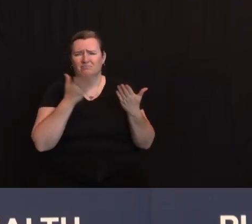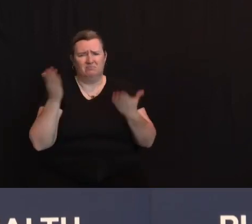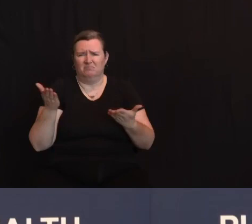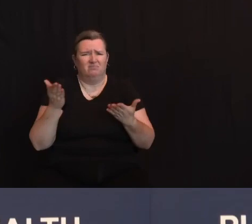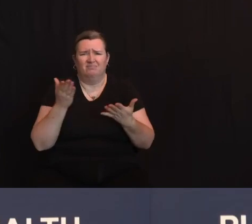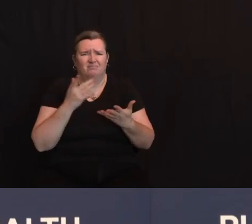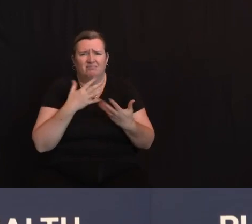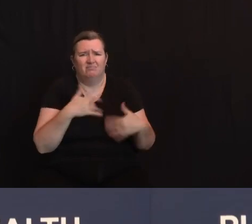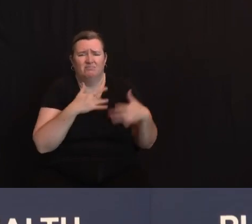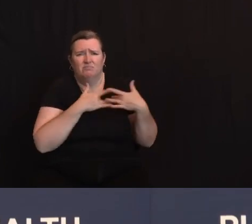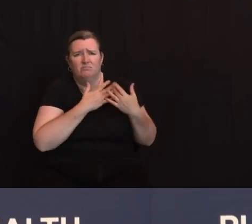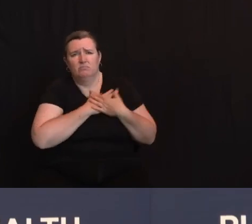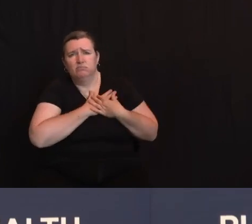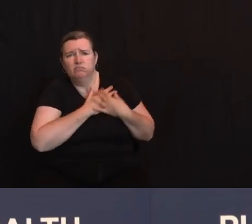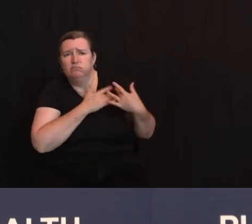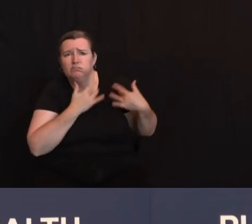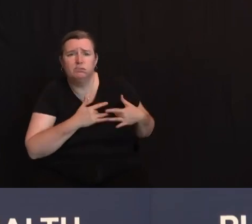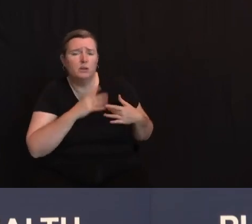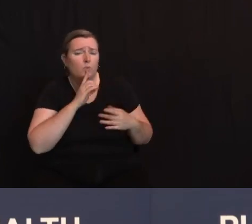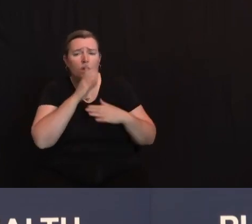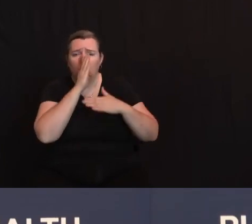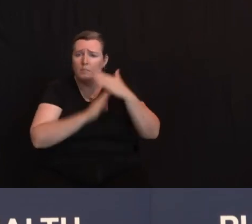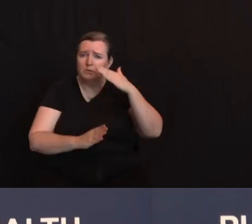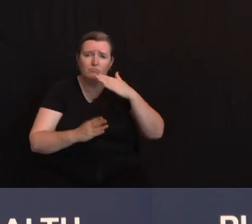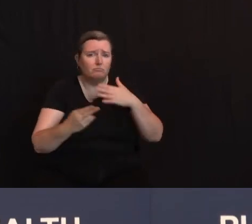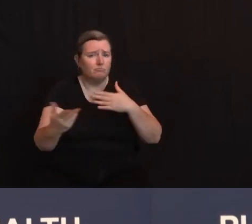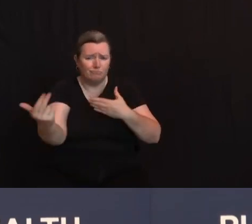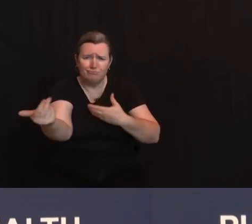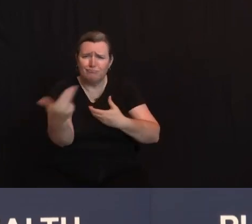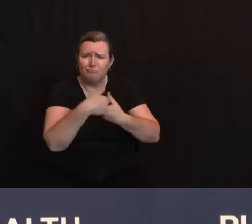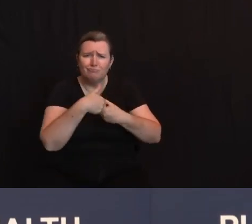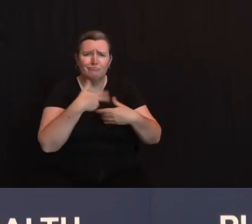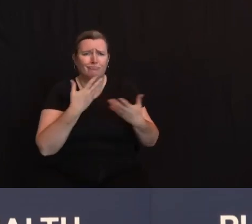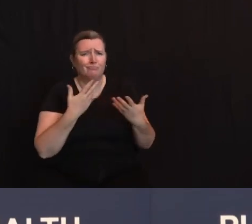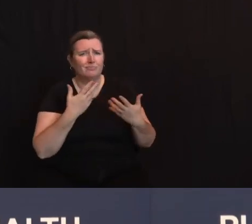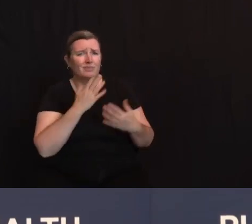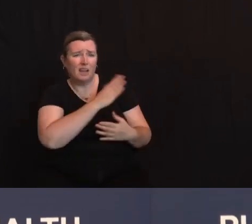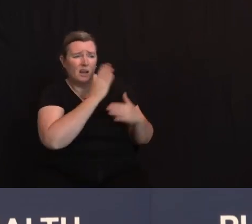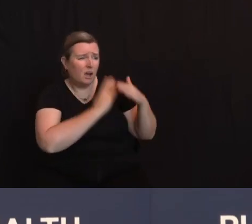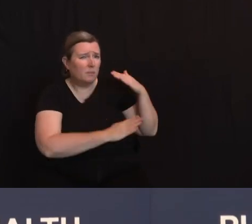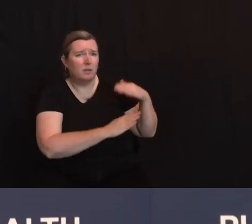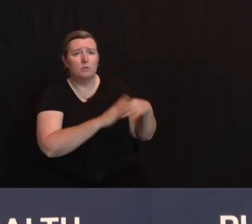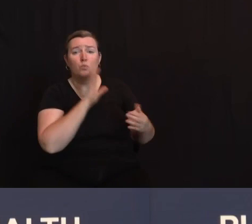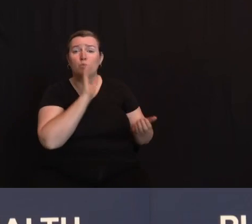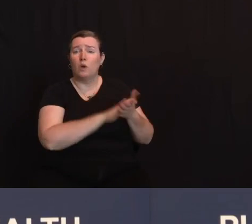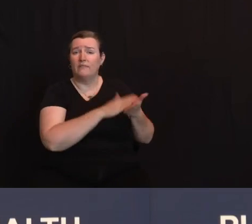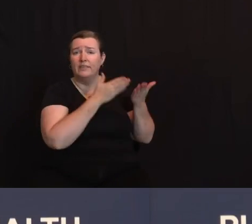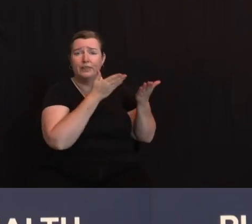and I expect to be up there again. I know the First Lady was there and certainly